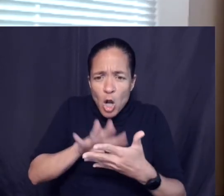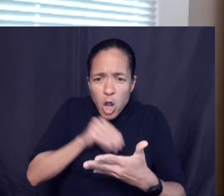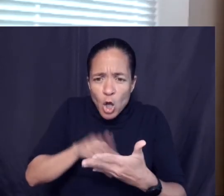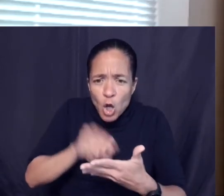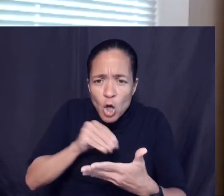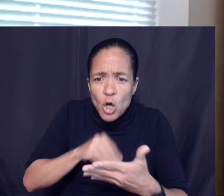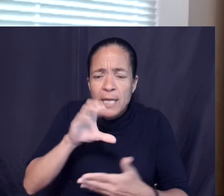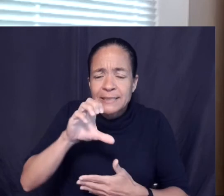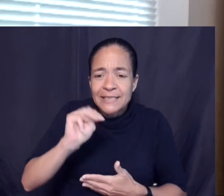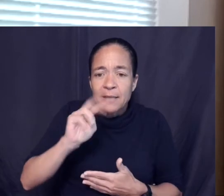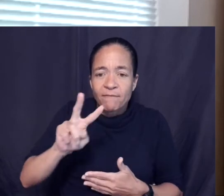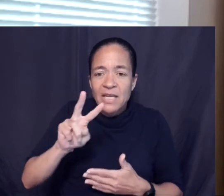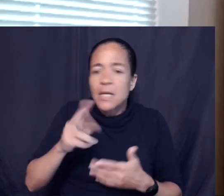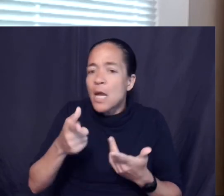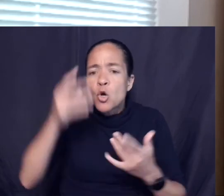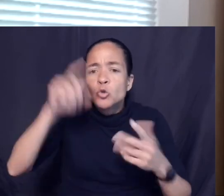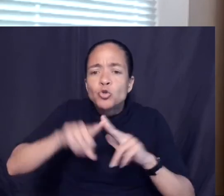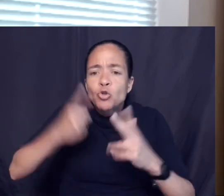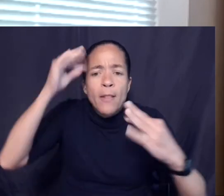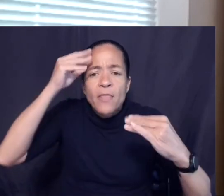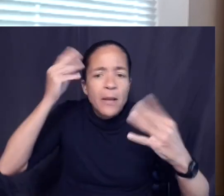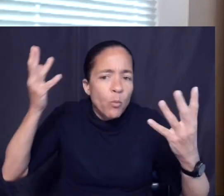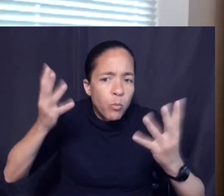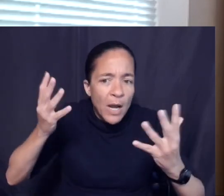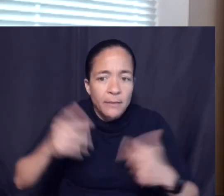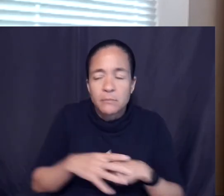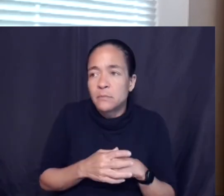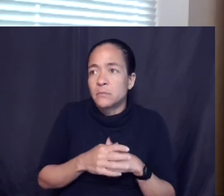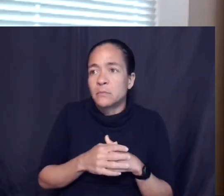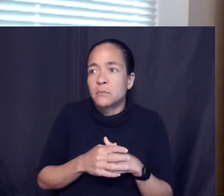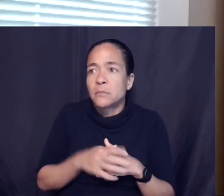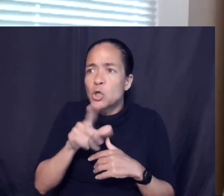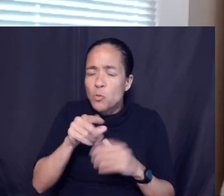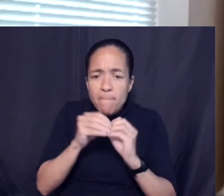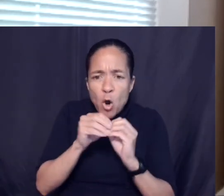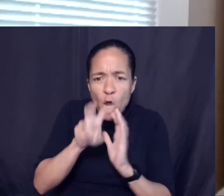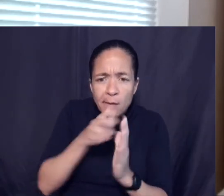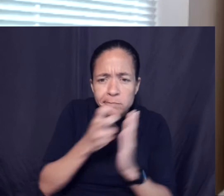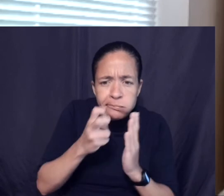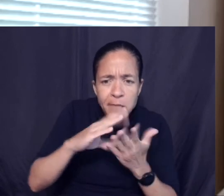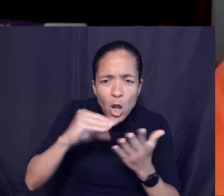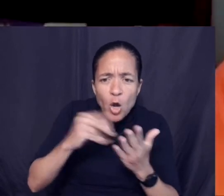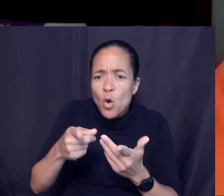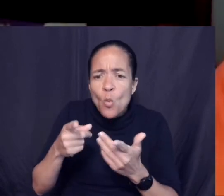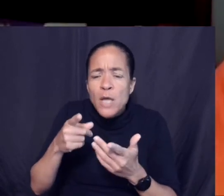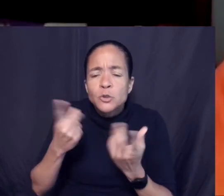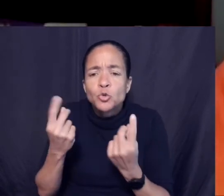CMV, then where did your thoughts go? And what did you think about it after you learned a little bit more? I'd have to say it was